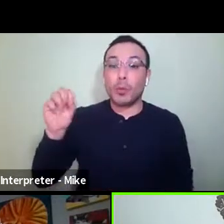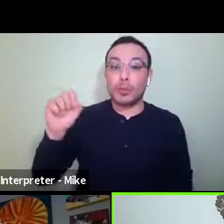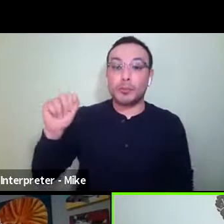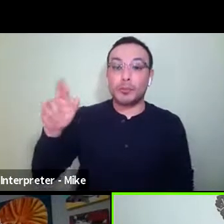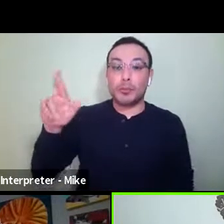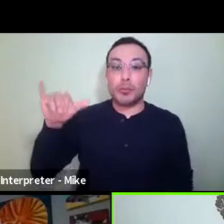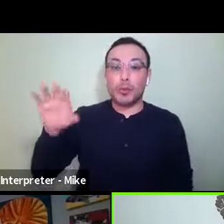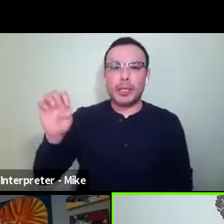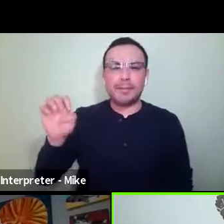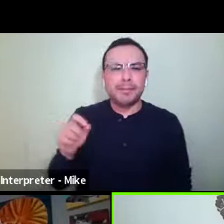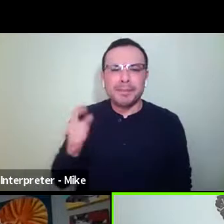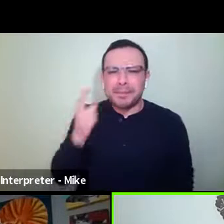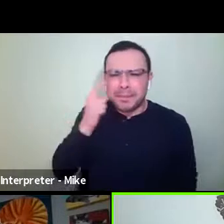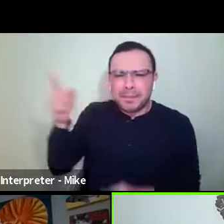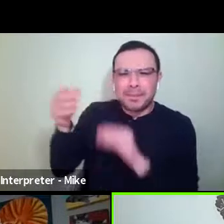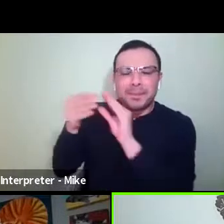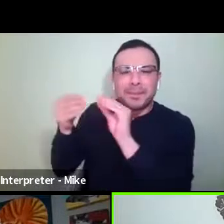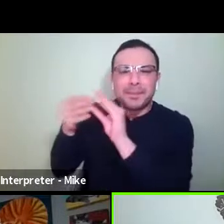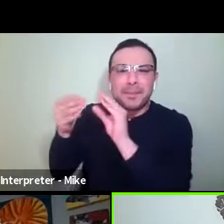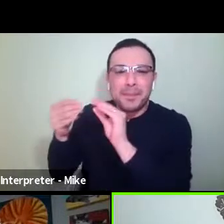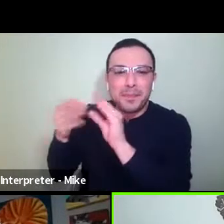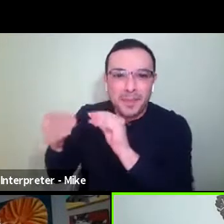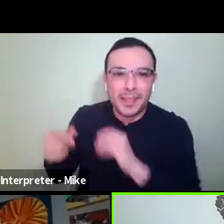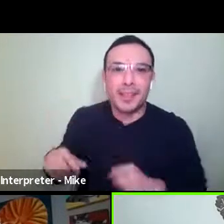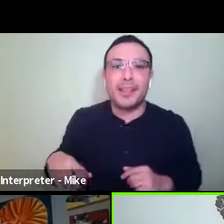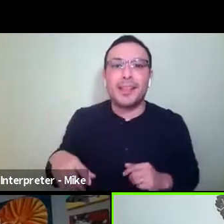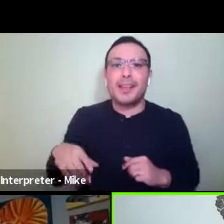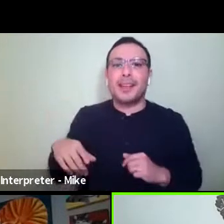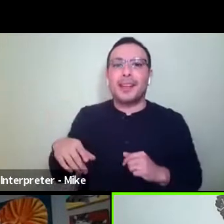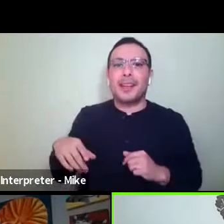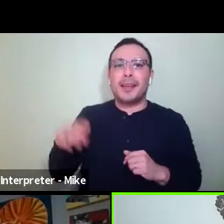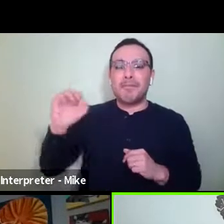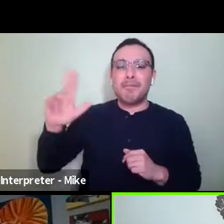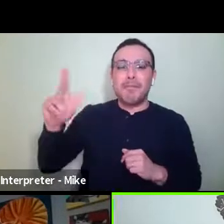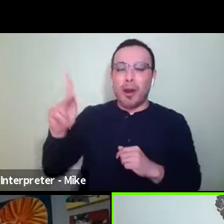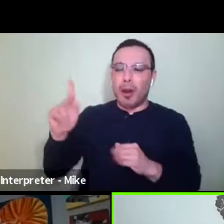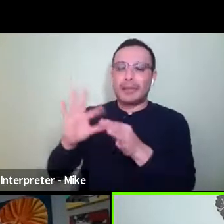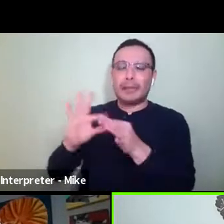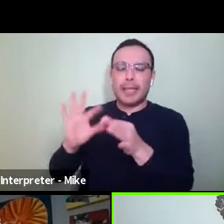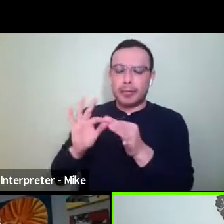which I think is a really productive concept.